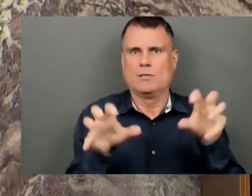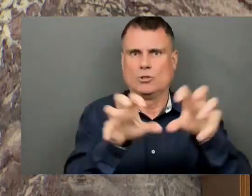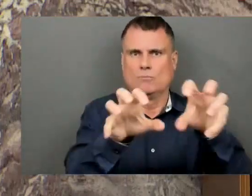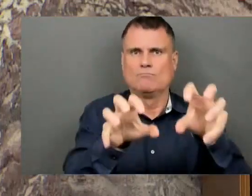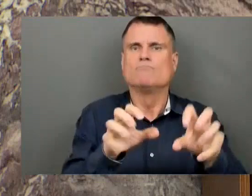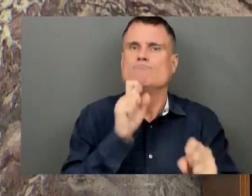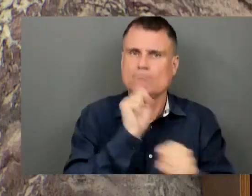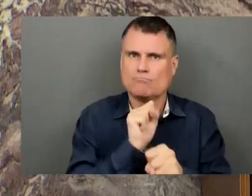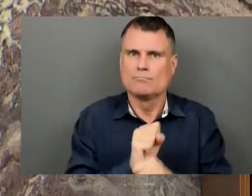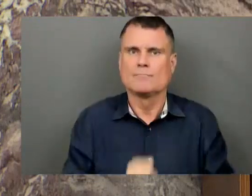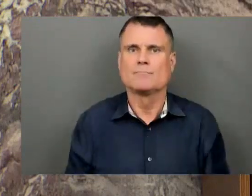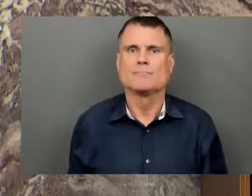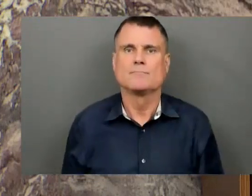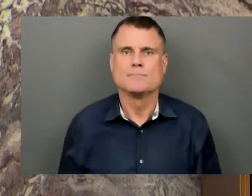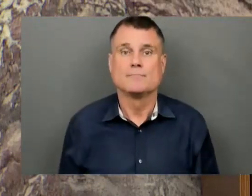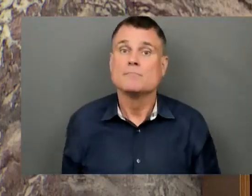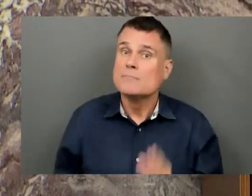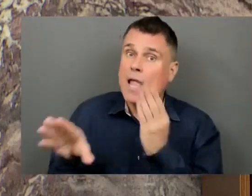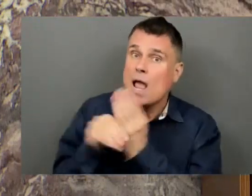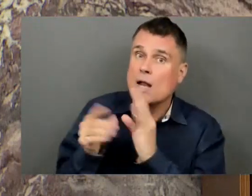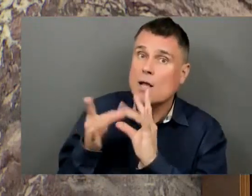Someone has to be accountable.